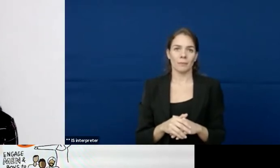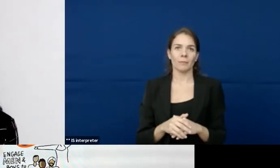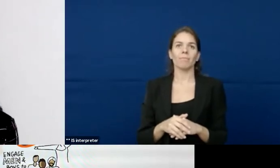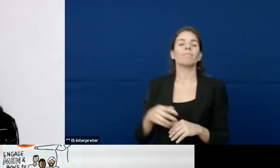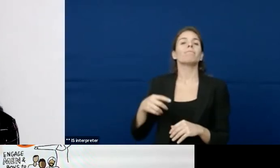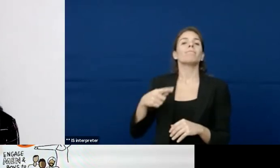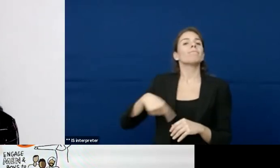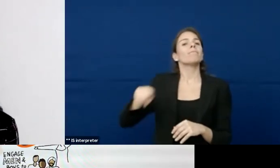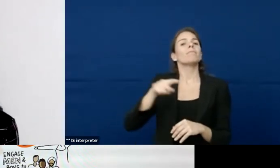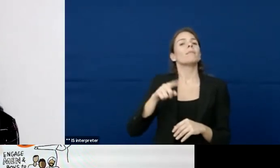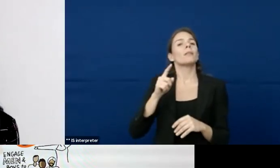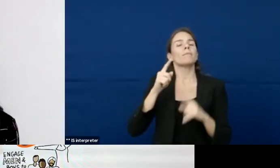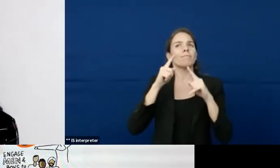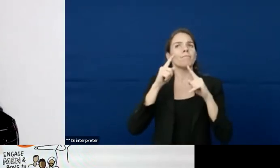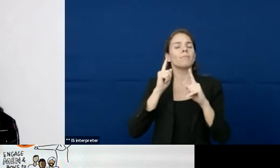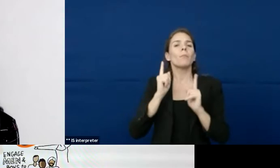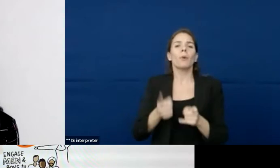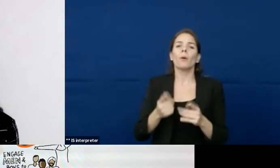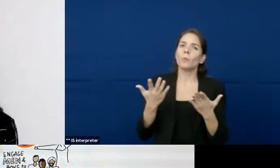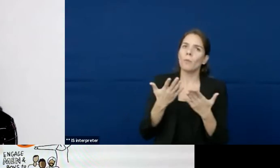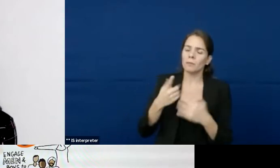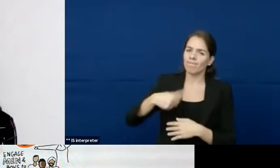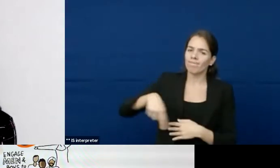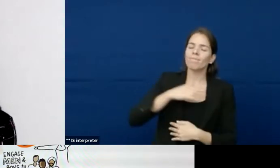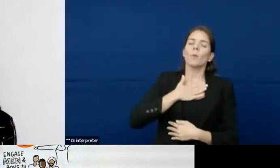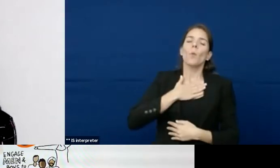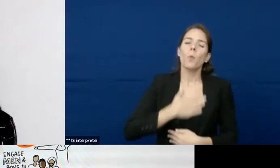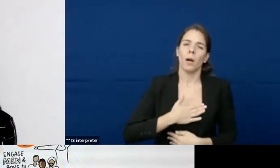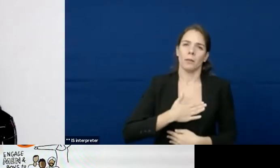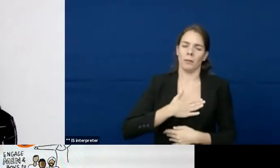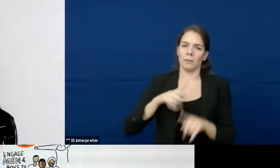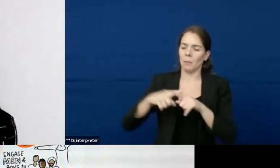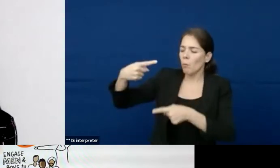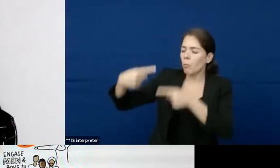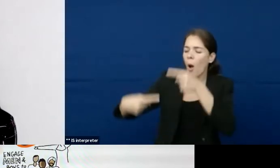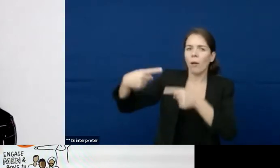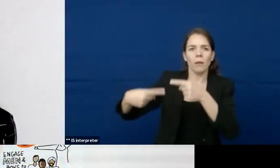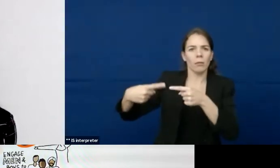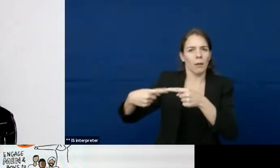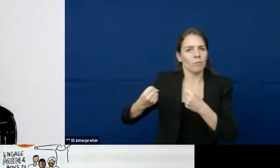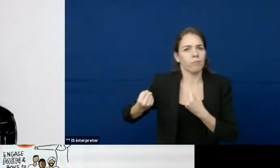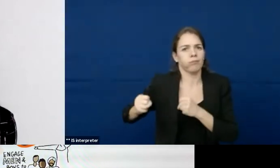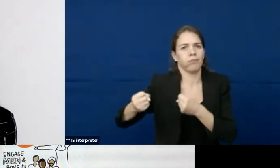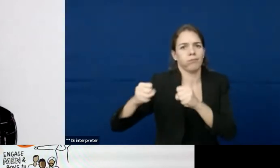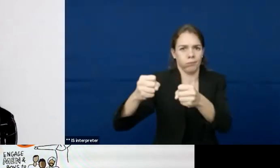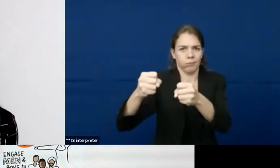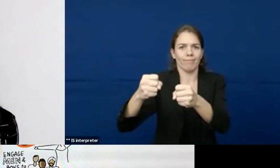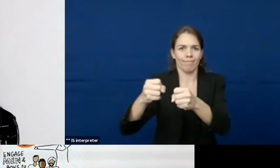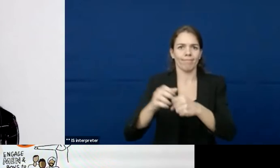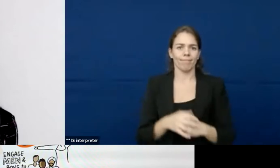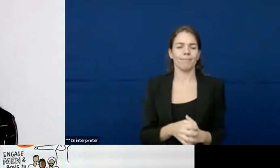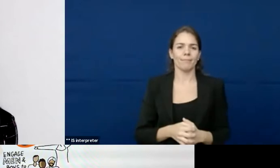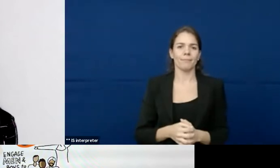Lastly, we also want to see better coordinated efforts across the six action coalitions, because these issues are all interconnected and